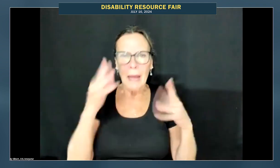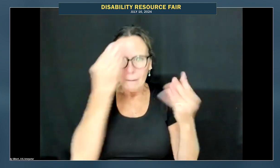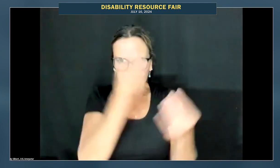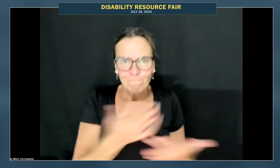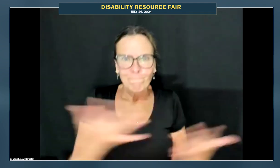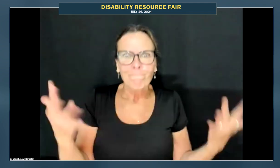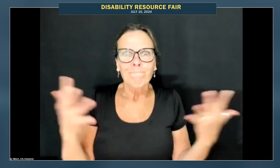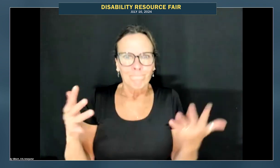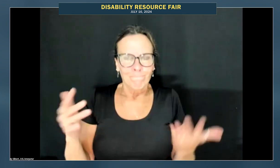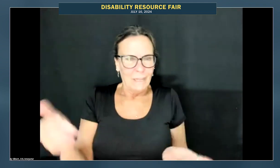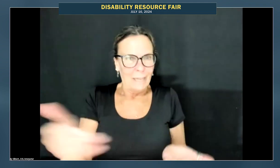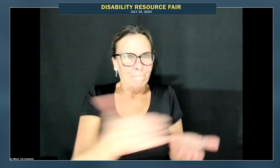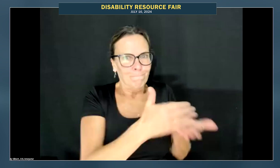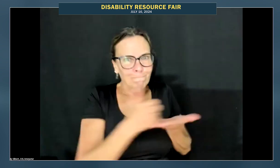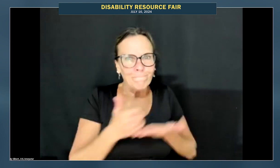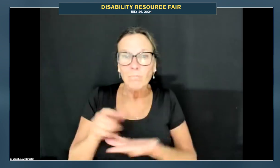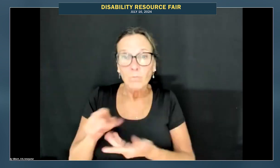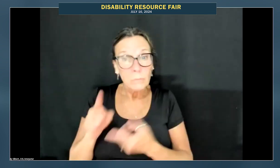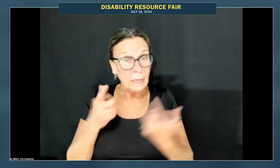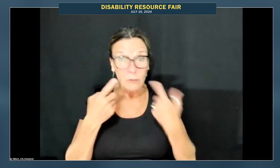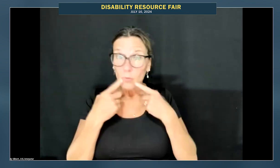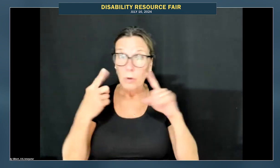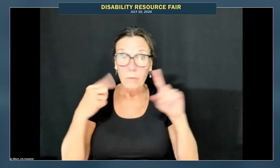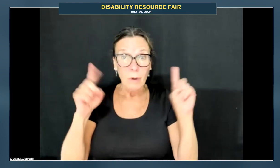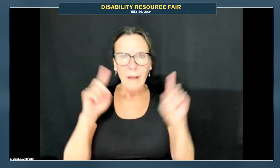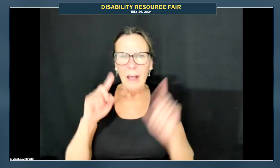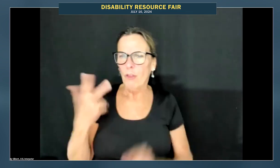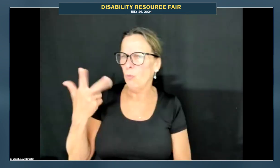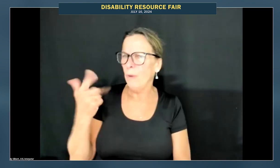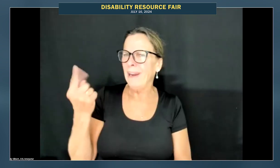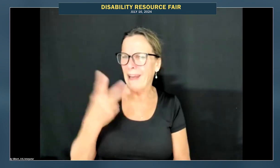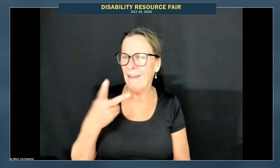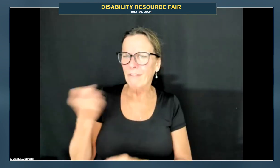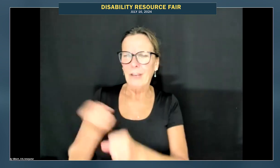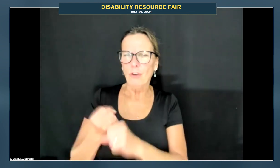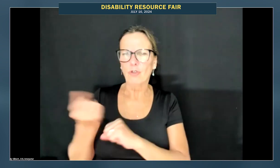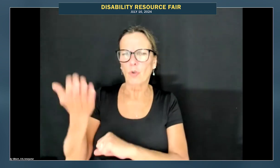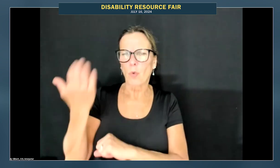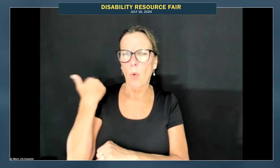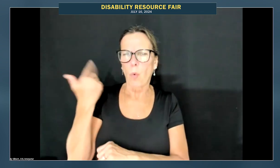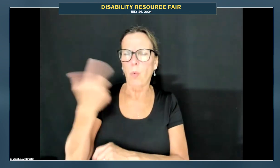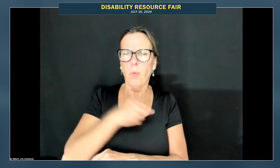Our most recent initiative that started about 3.5 years ago,